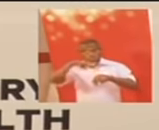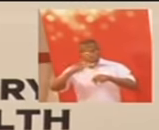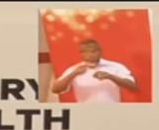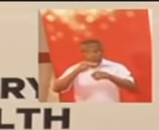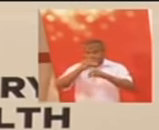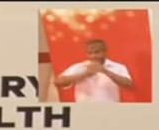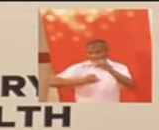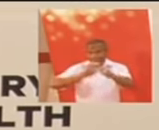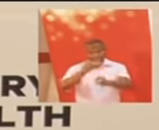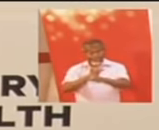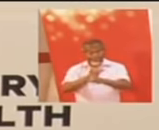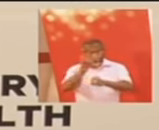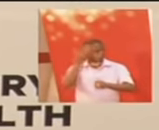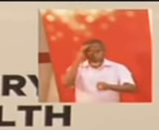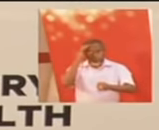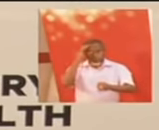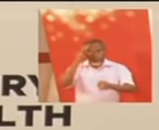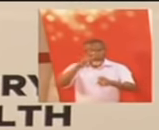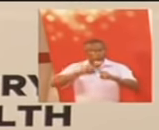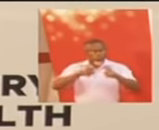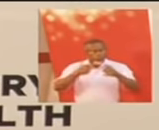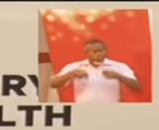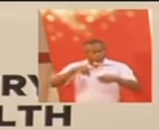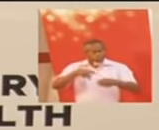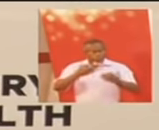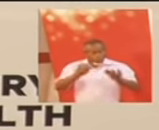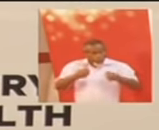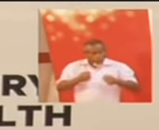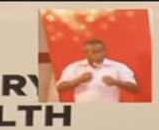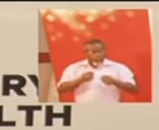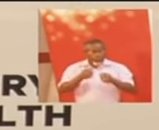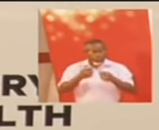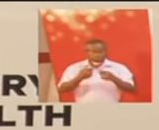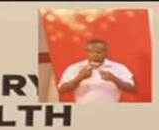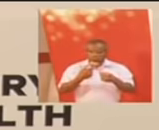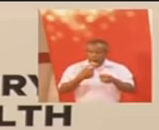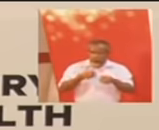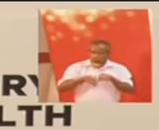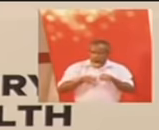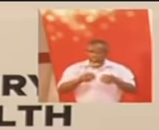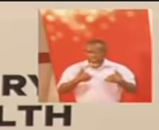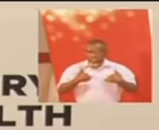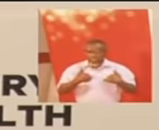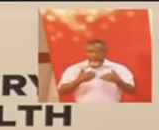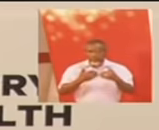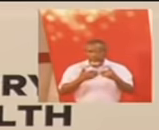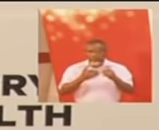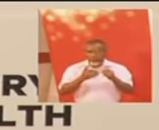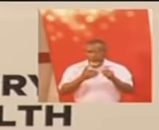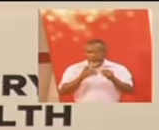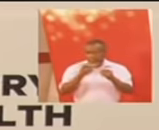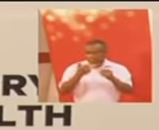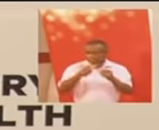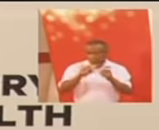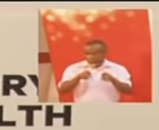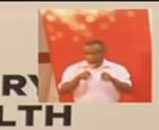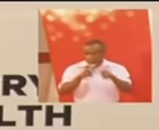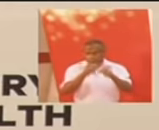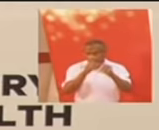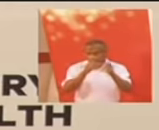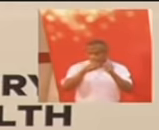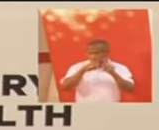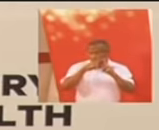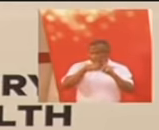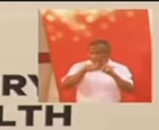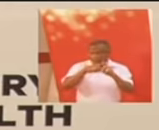that were not quite as ill, when we would have had the policy in place where everyone that was positive in the first phase